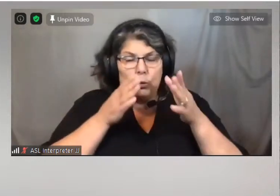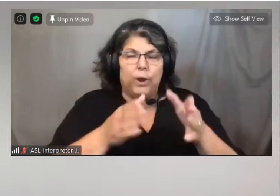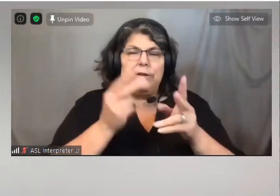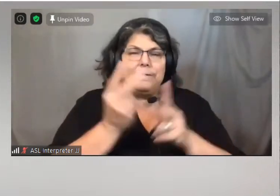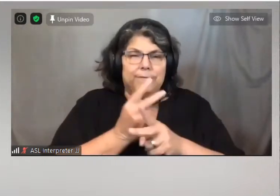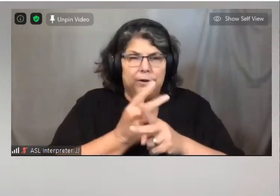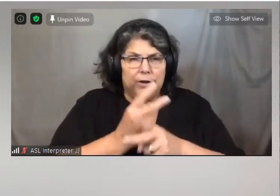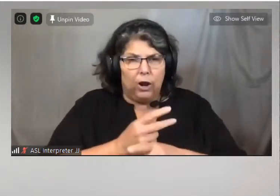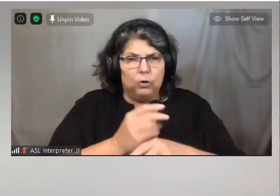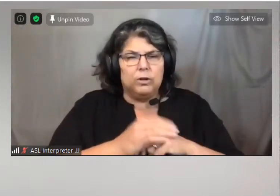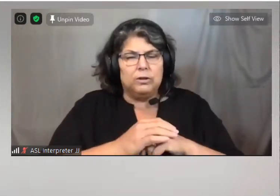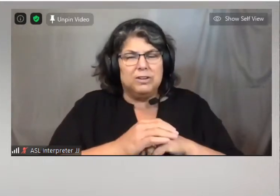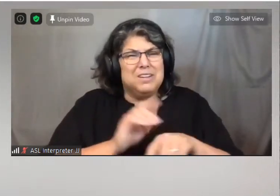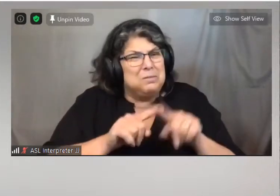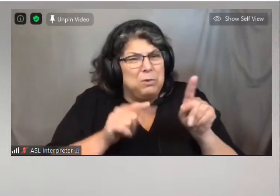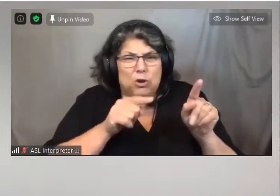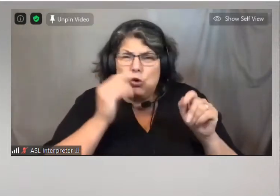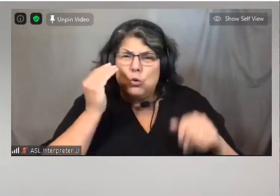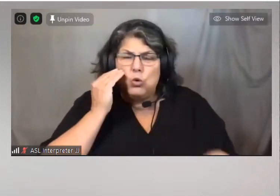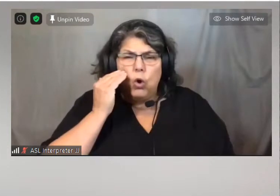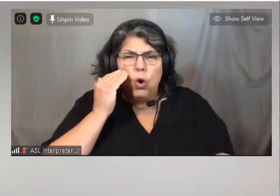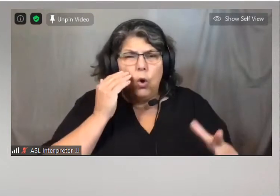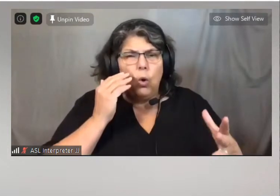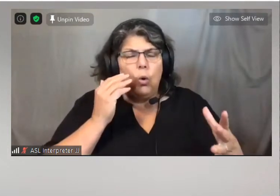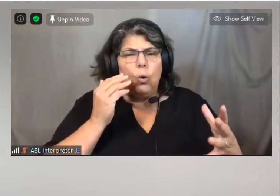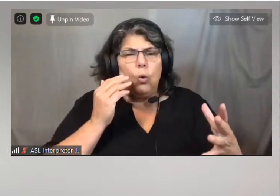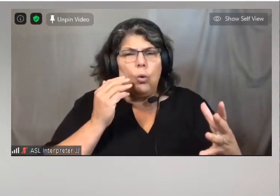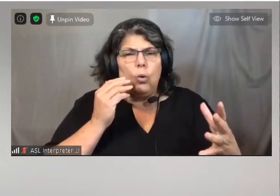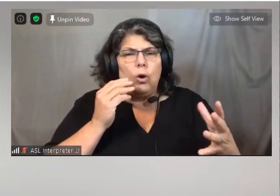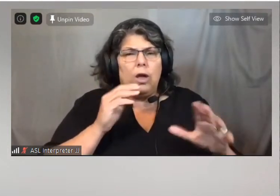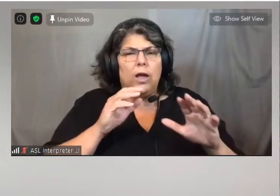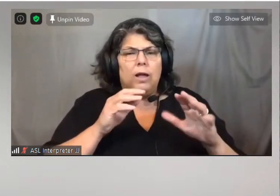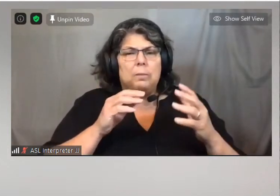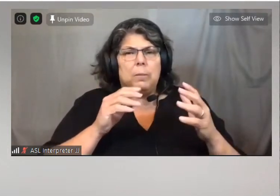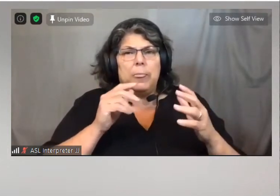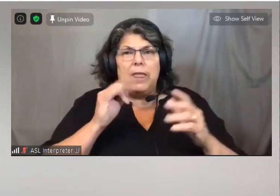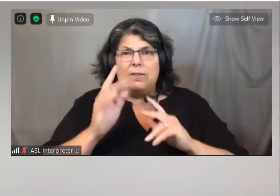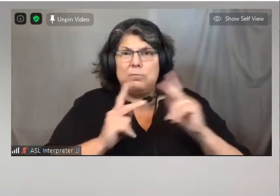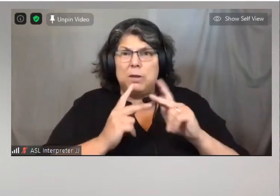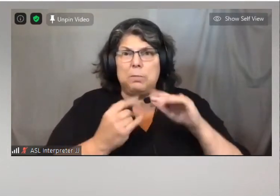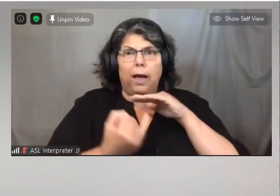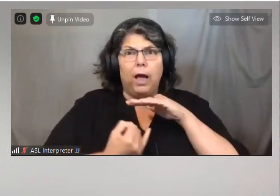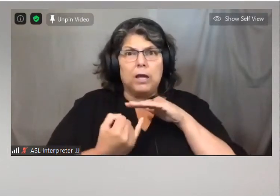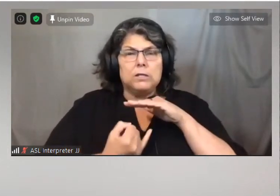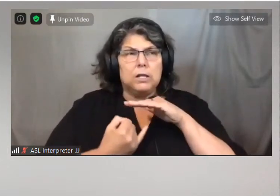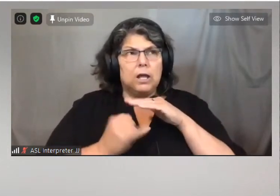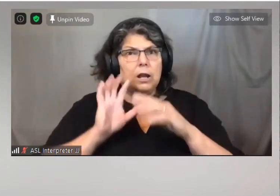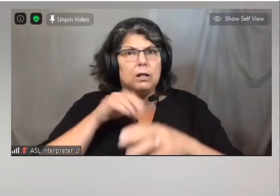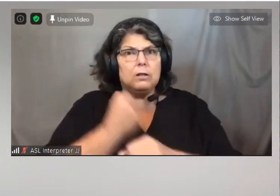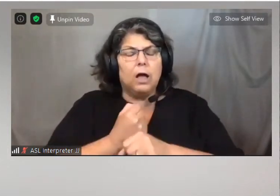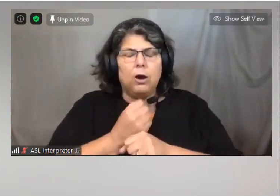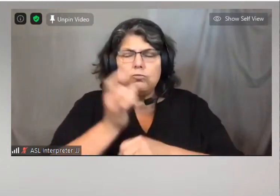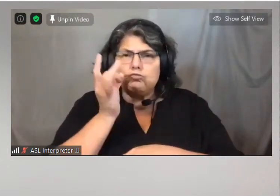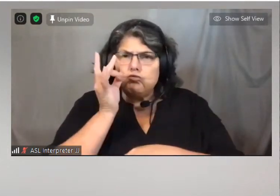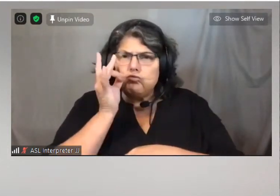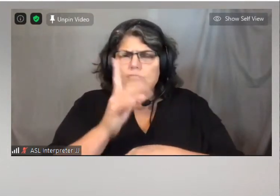But as you know, the social consequences of being locked down are huge. And as we think